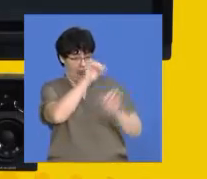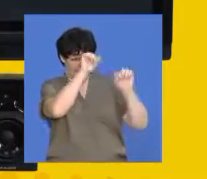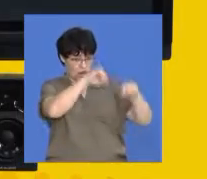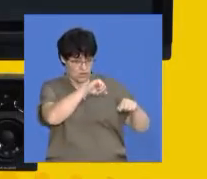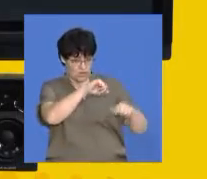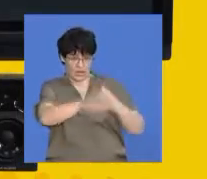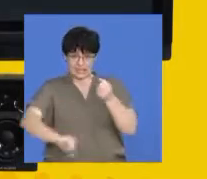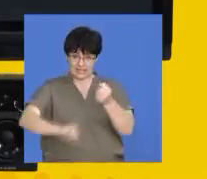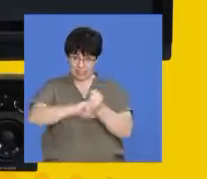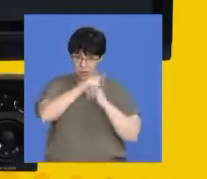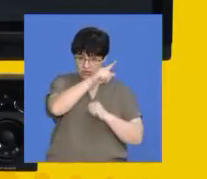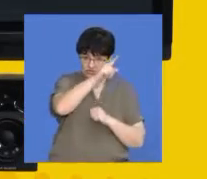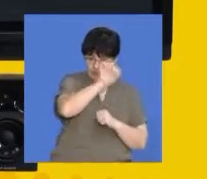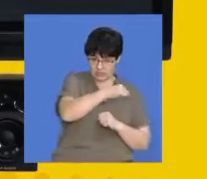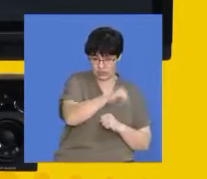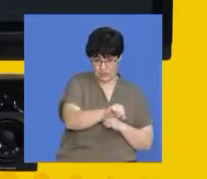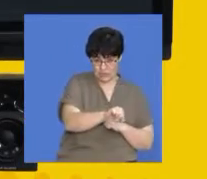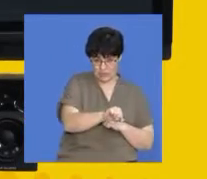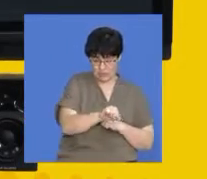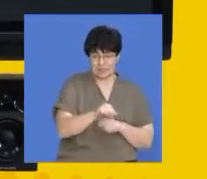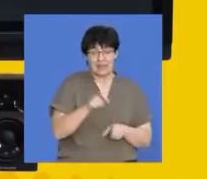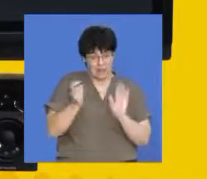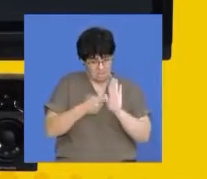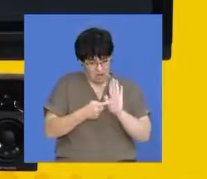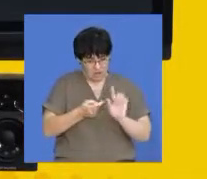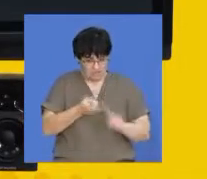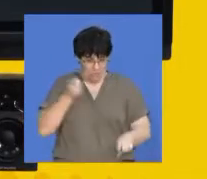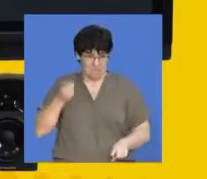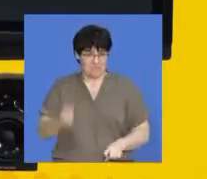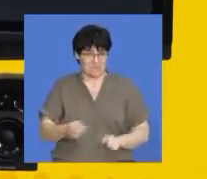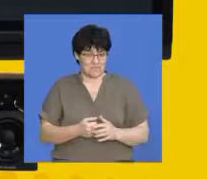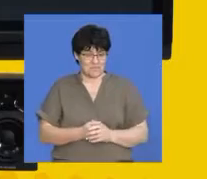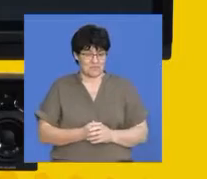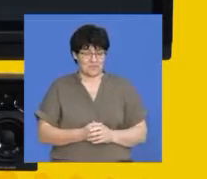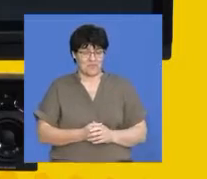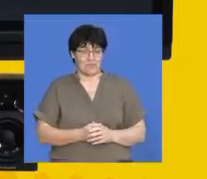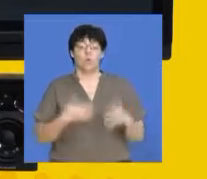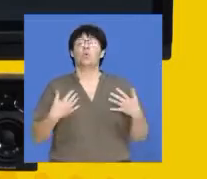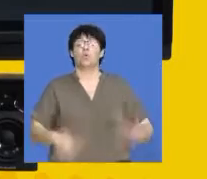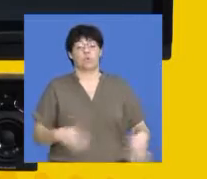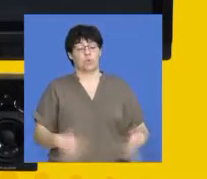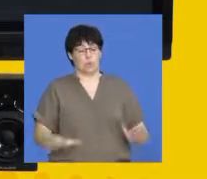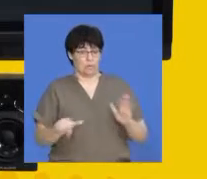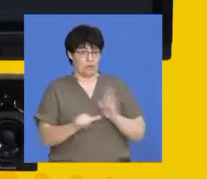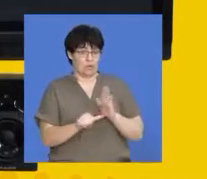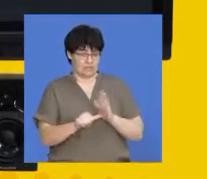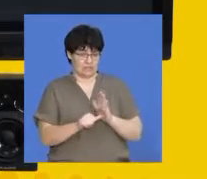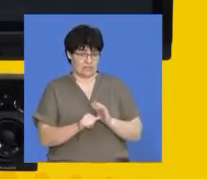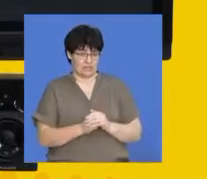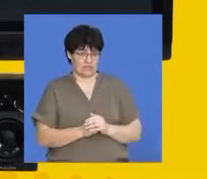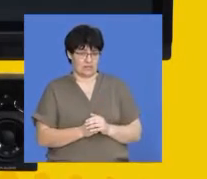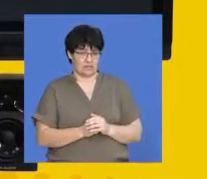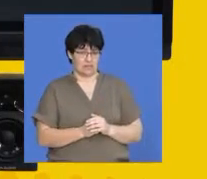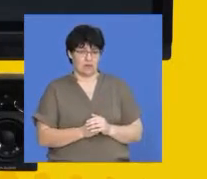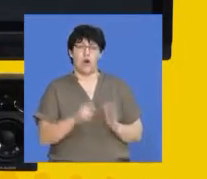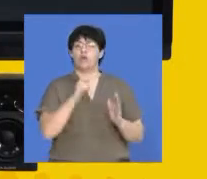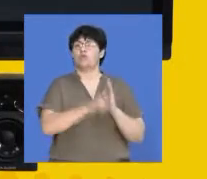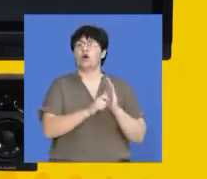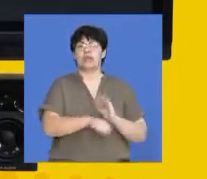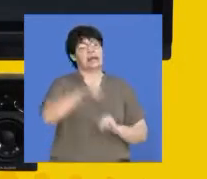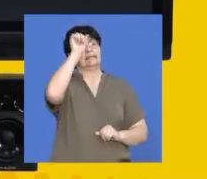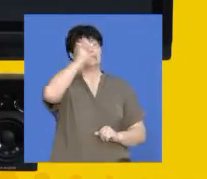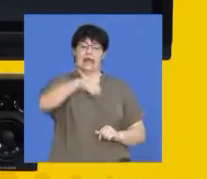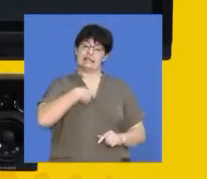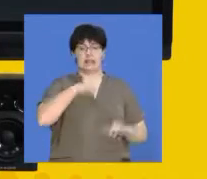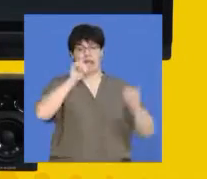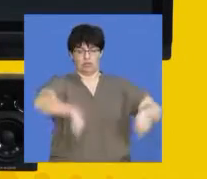taken. And that is where you are going to get the marks. So guys, that is very important. So don't write, yes, I agree,